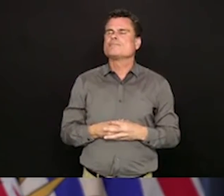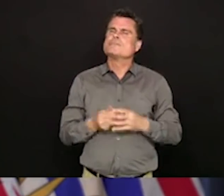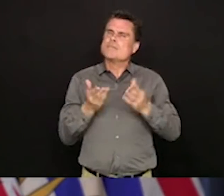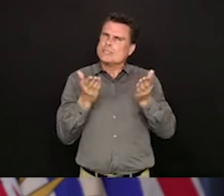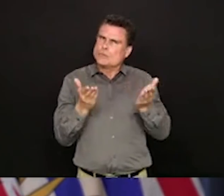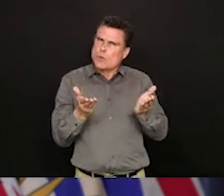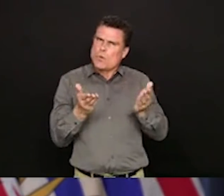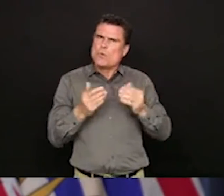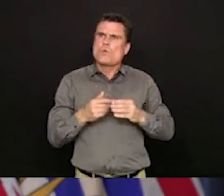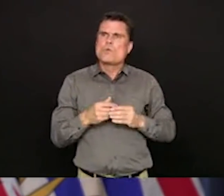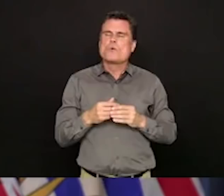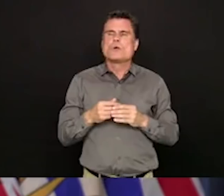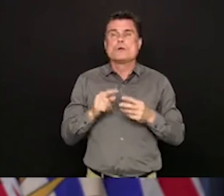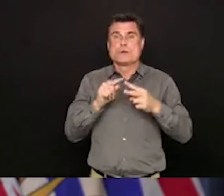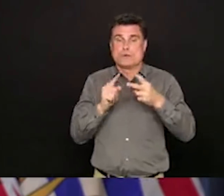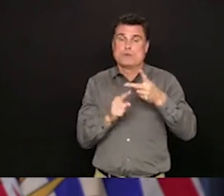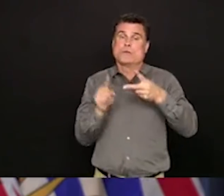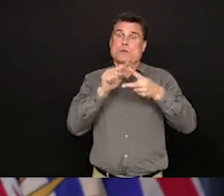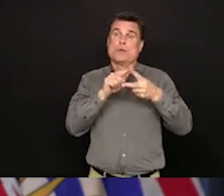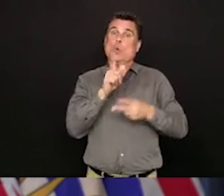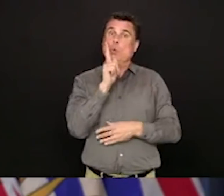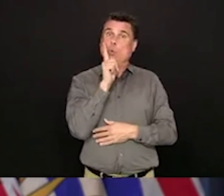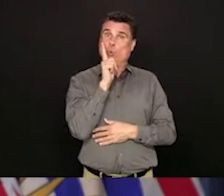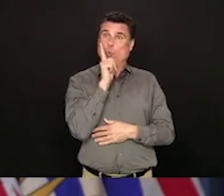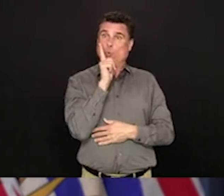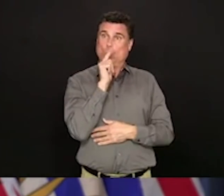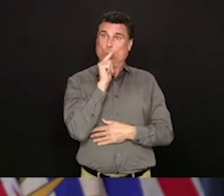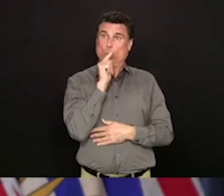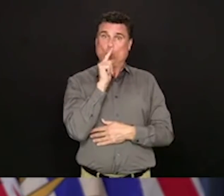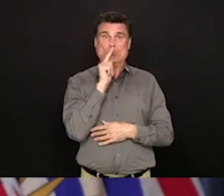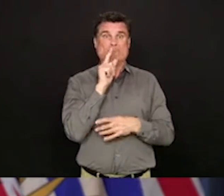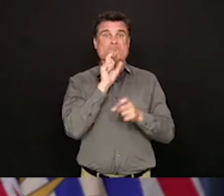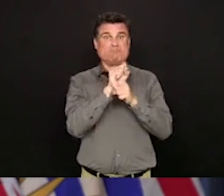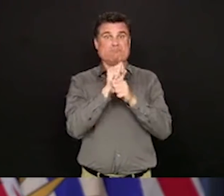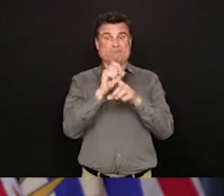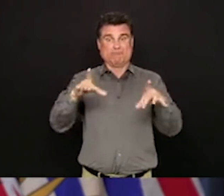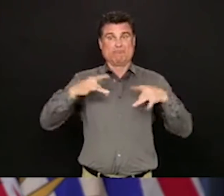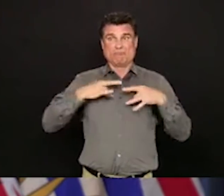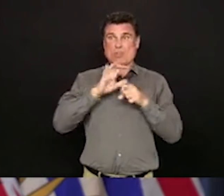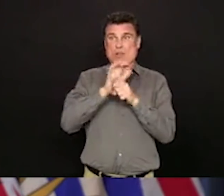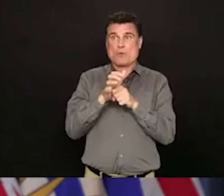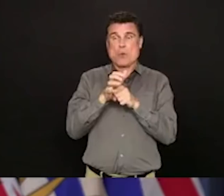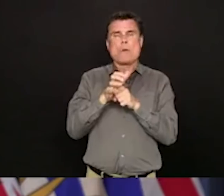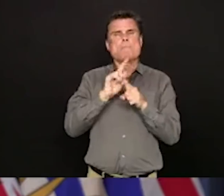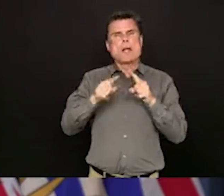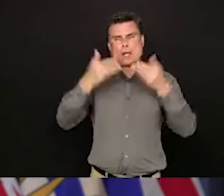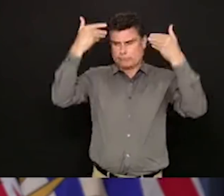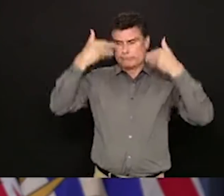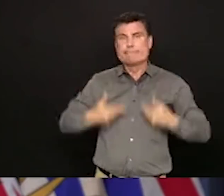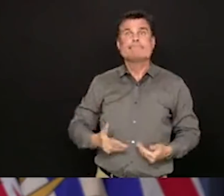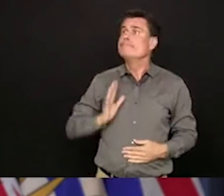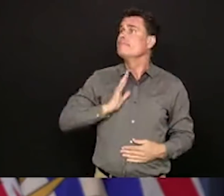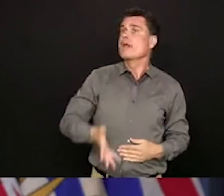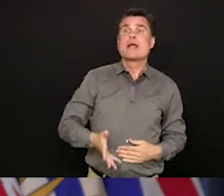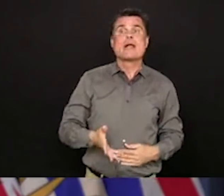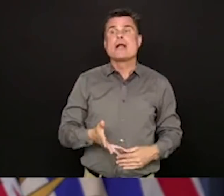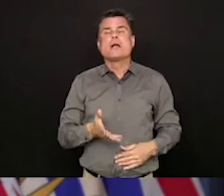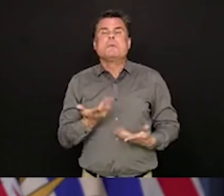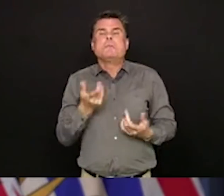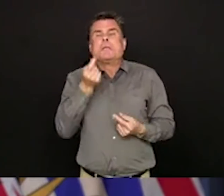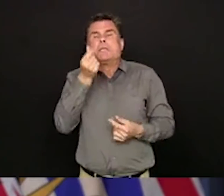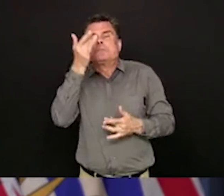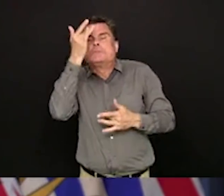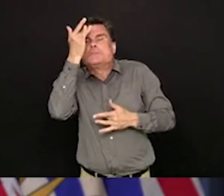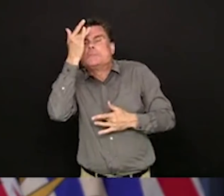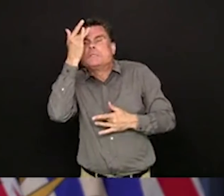if you have a mild illness, you're at home, your fever has resolved, your everything except sometimes people have a lingering cough